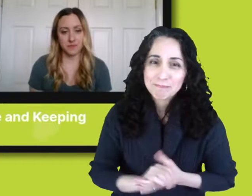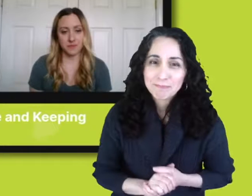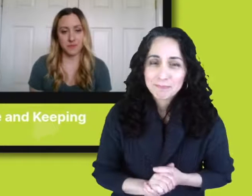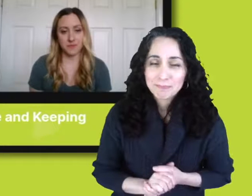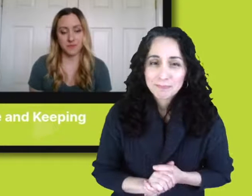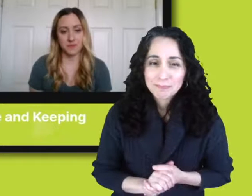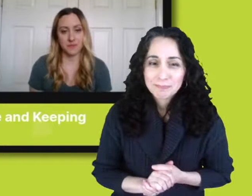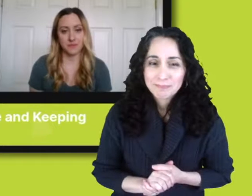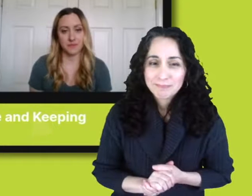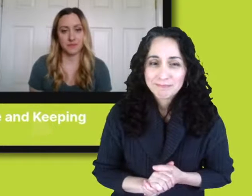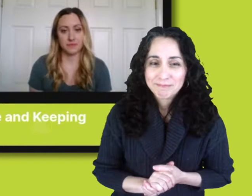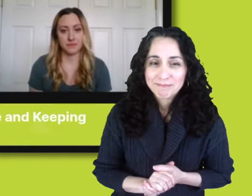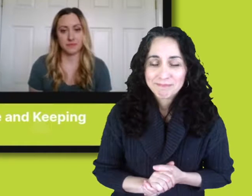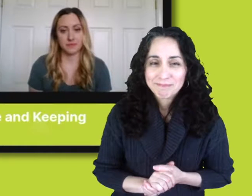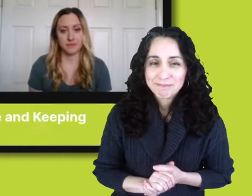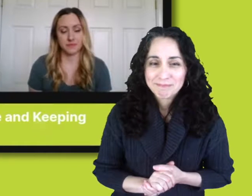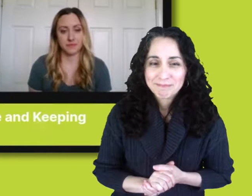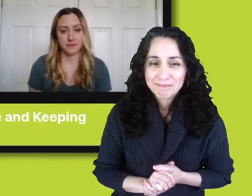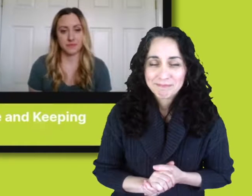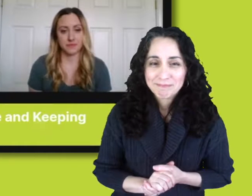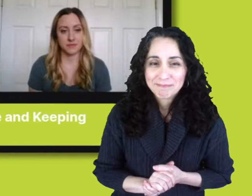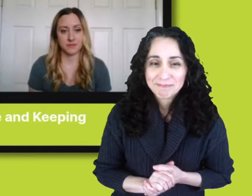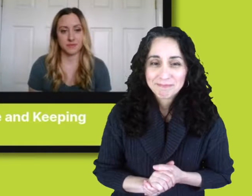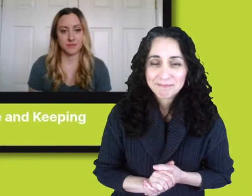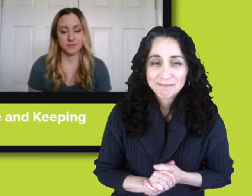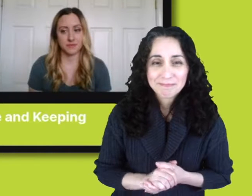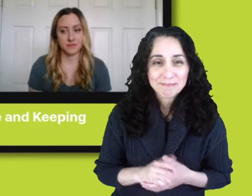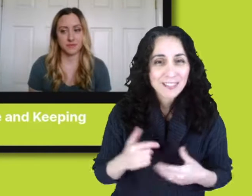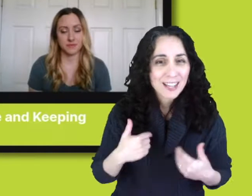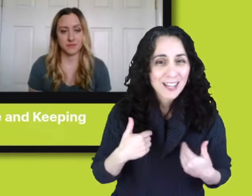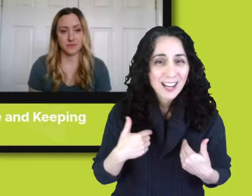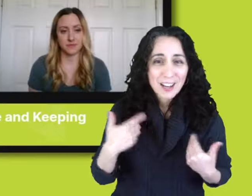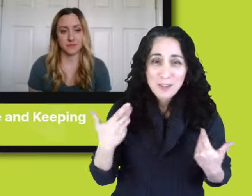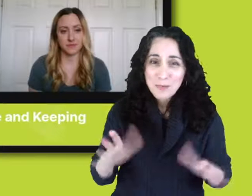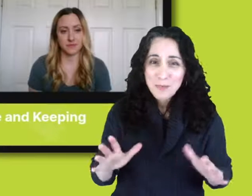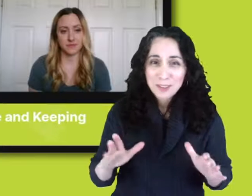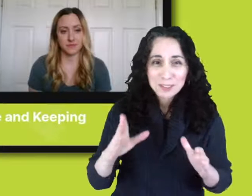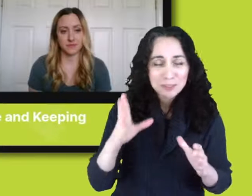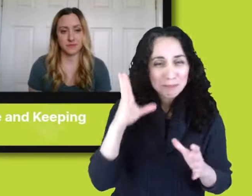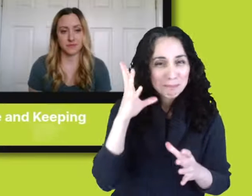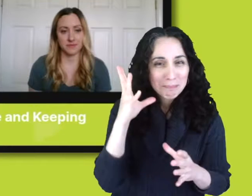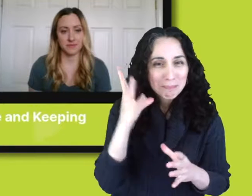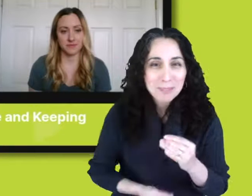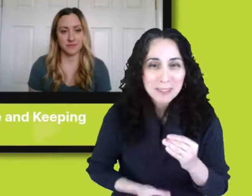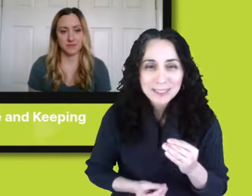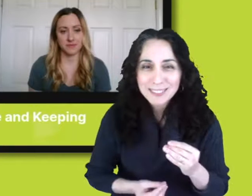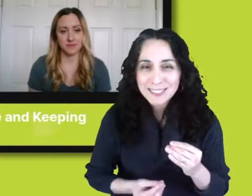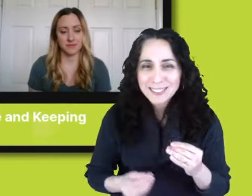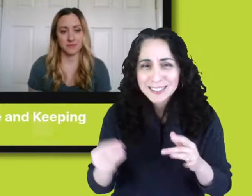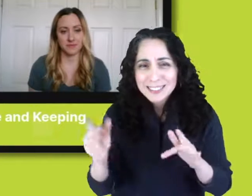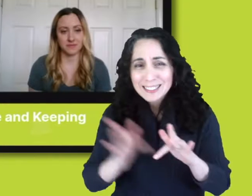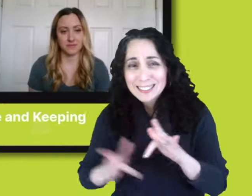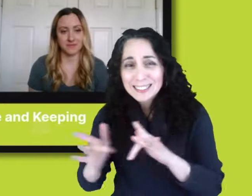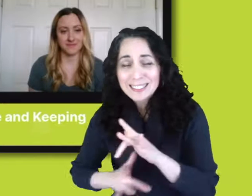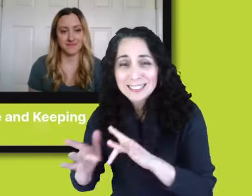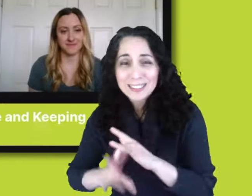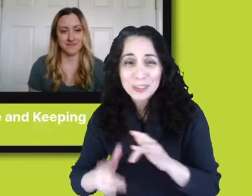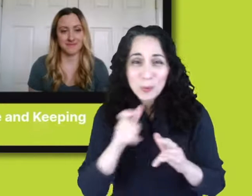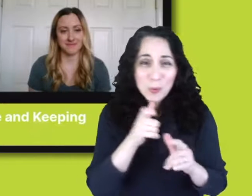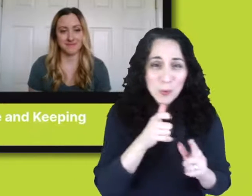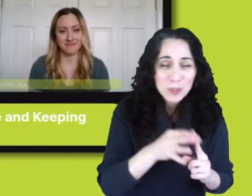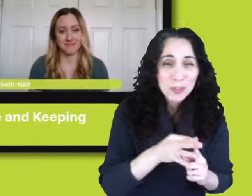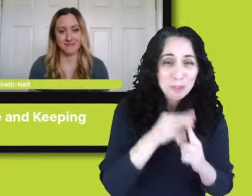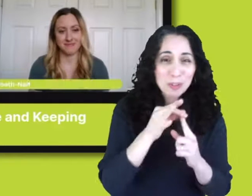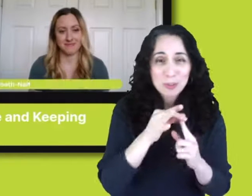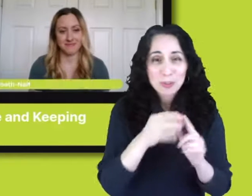I sometimes, from week to week, miss a lot of titles, so I'm not going to list a bunch of essential workers just